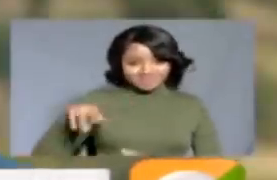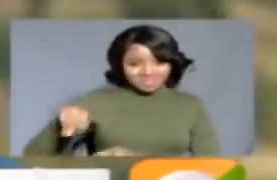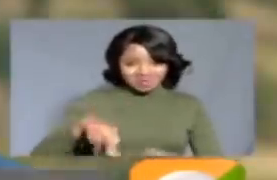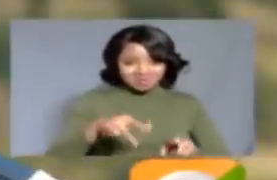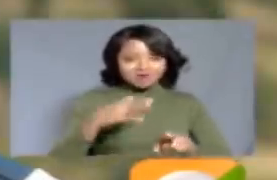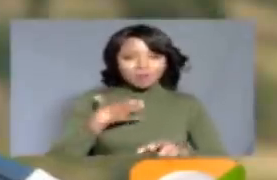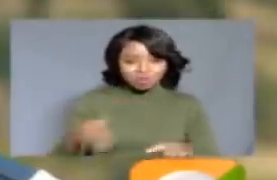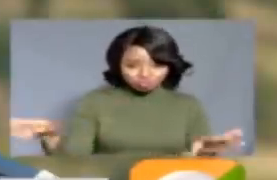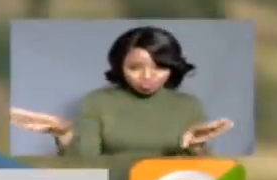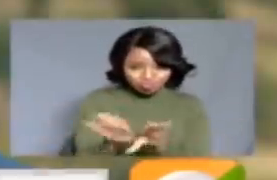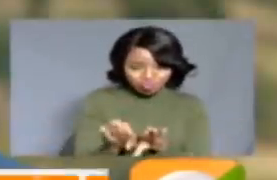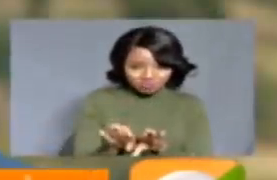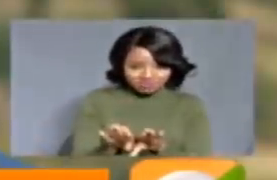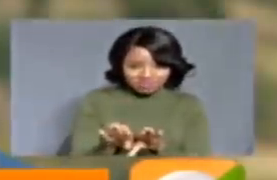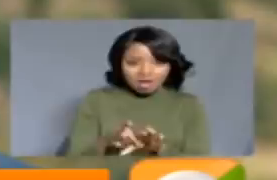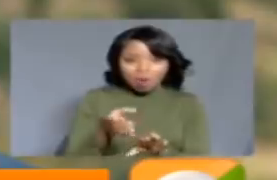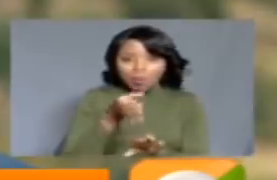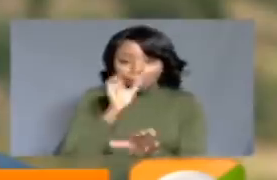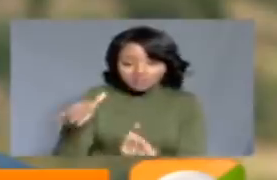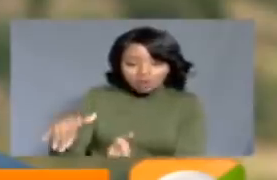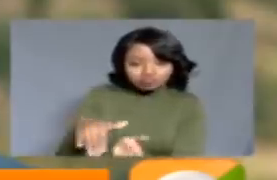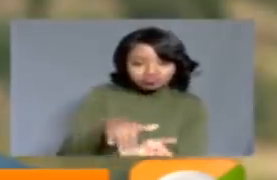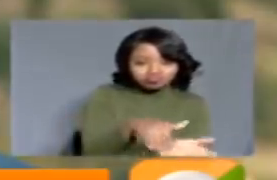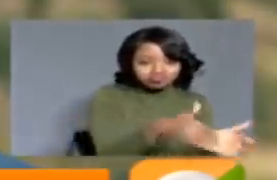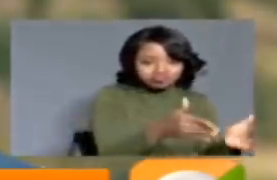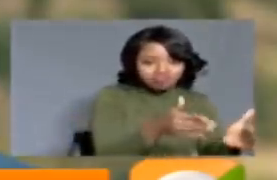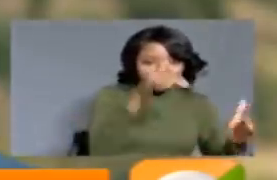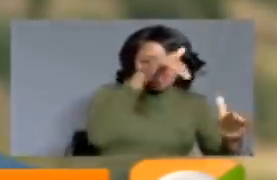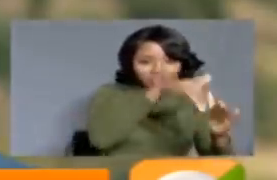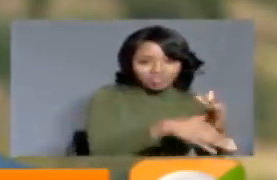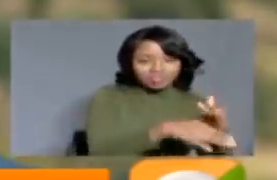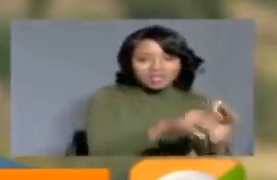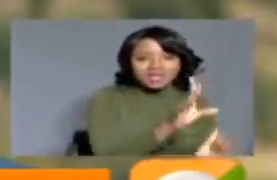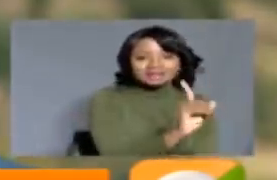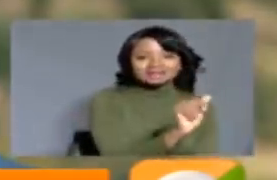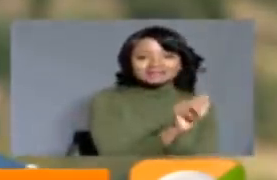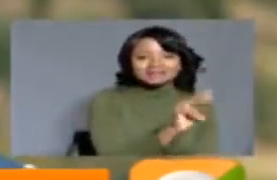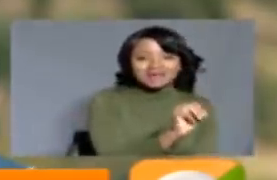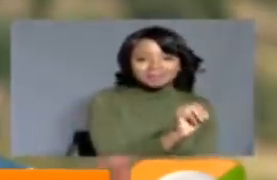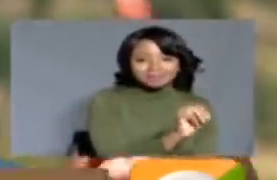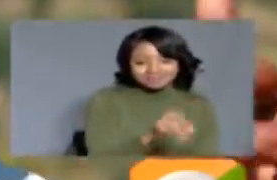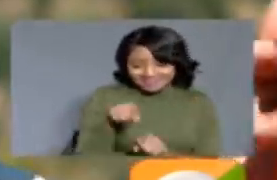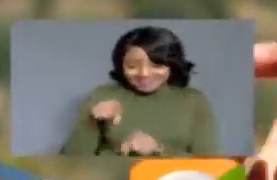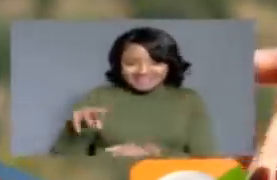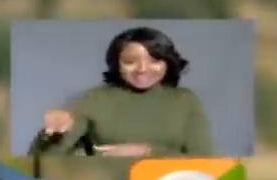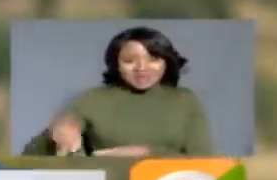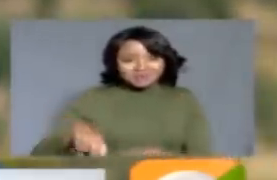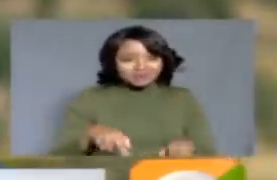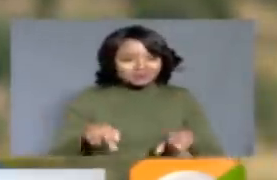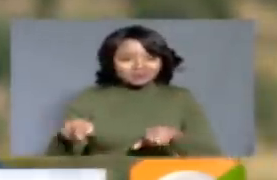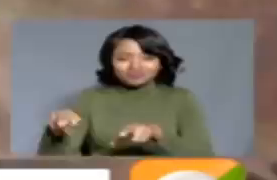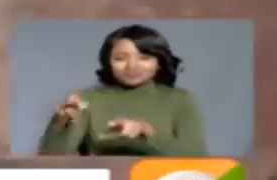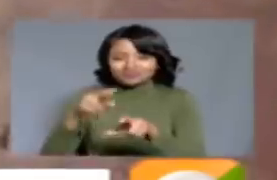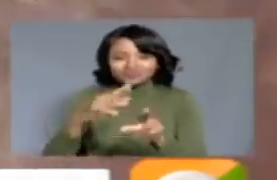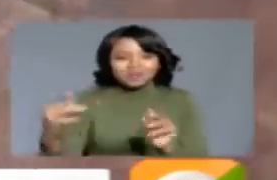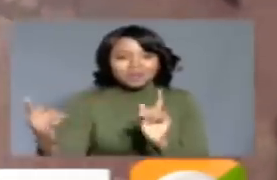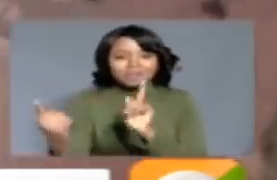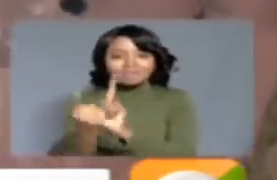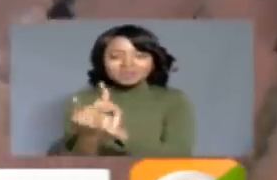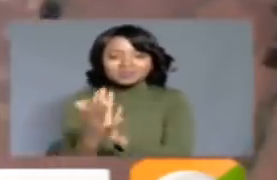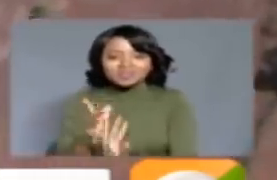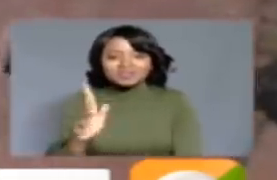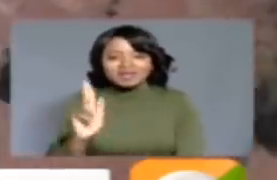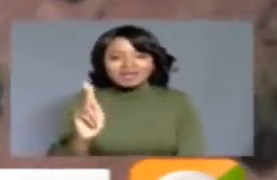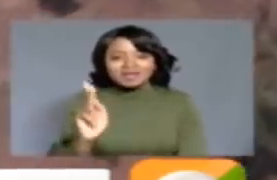kufunga ili maji ikae kwa dam. Sasa huu mto unaitwa Kimwarer. Na inateremka all the way mpaka ikutane na River